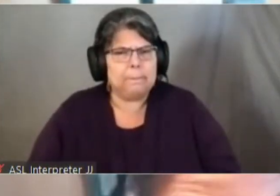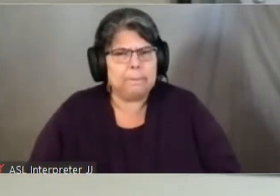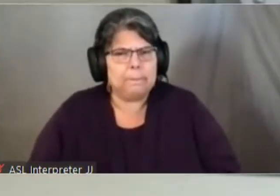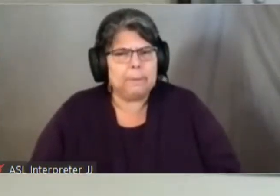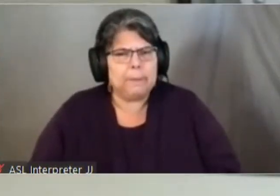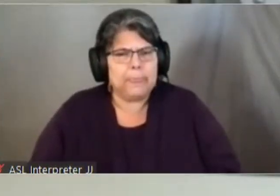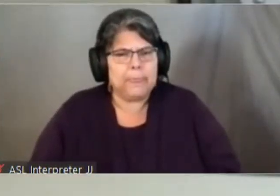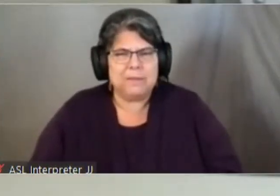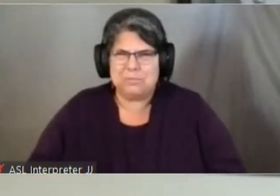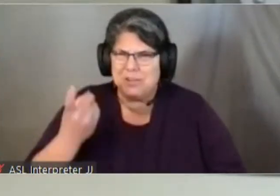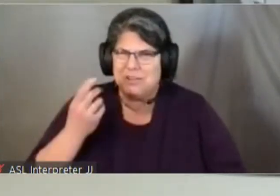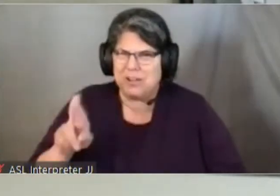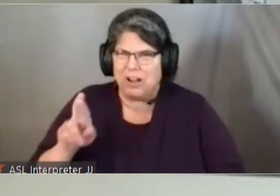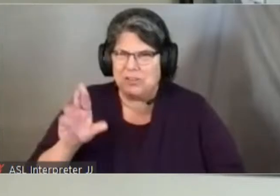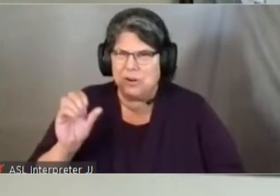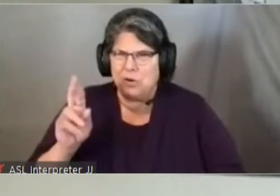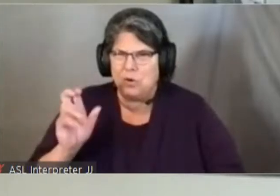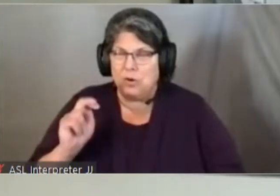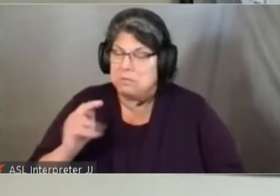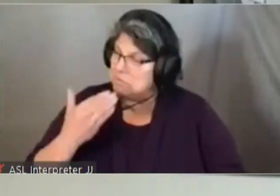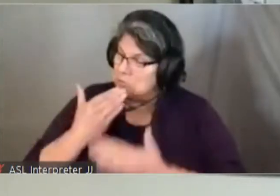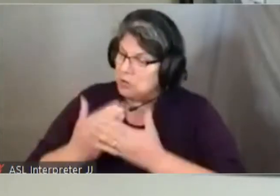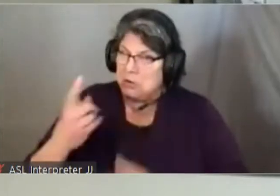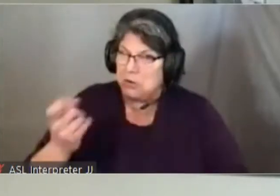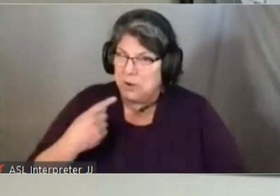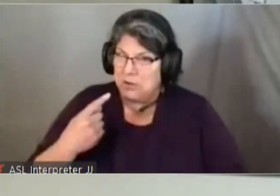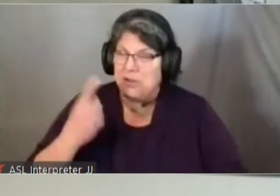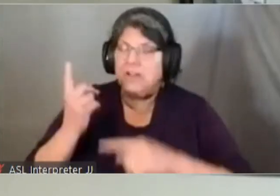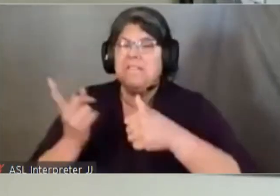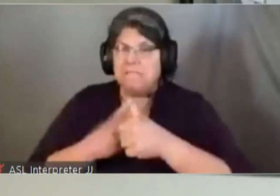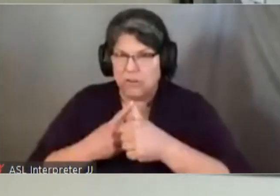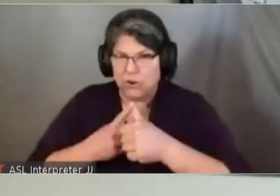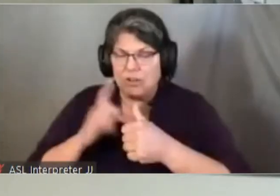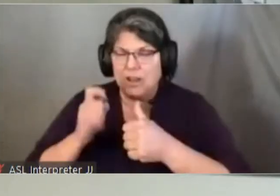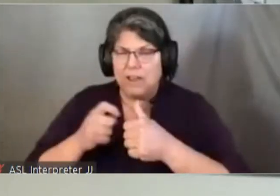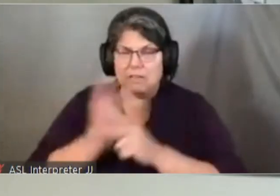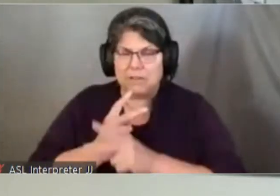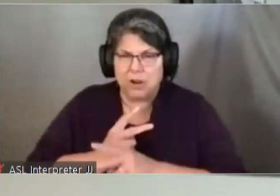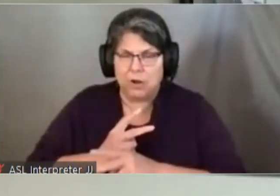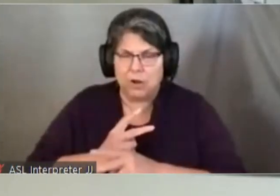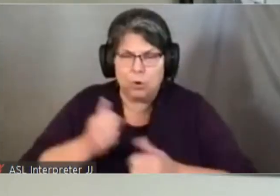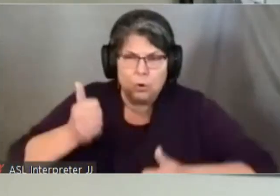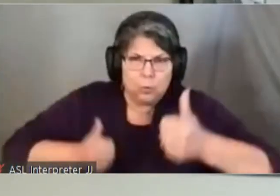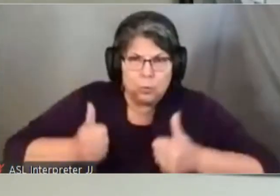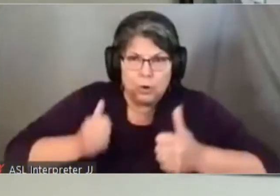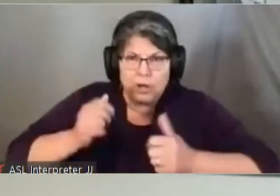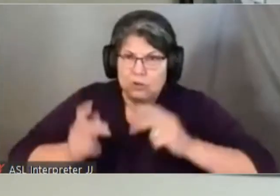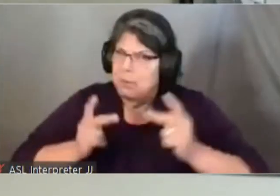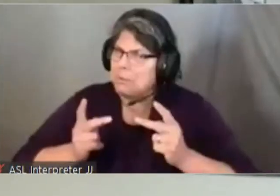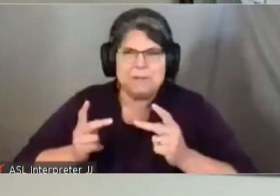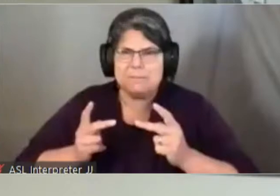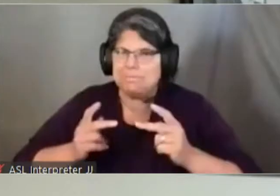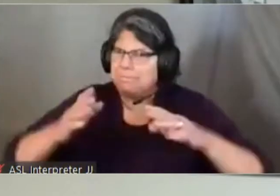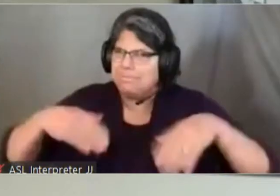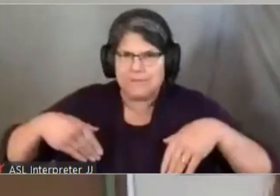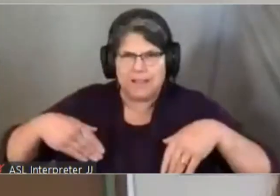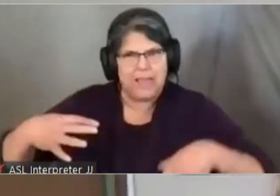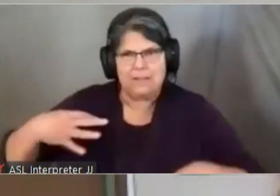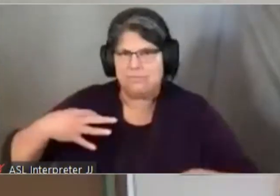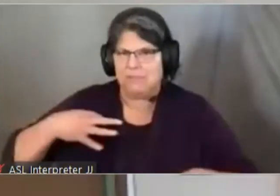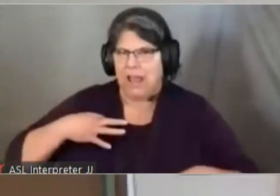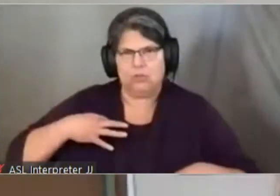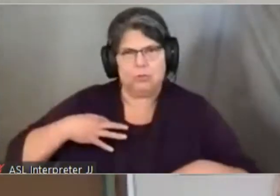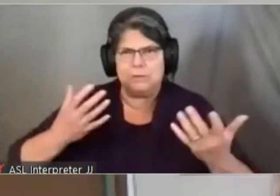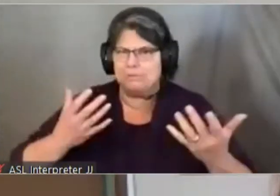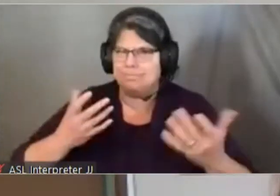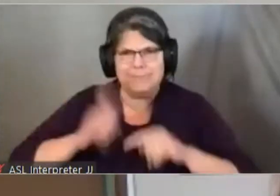A good question. So first of all, you have to separate out those people who are not eligible to the current vaccines